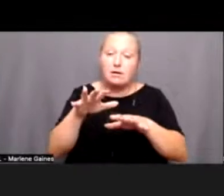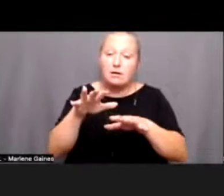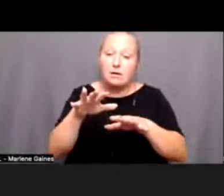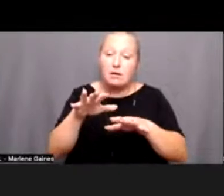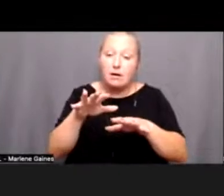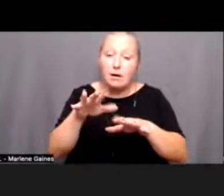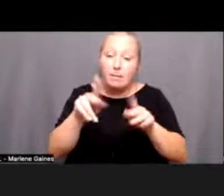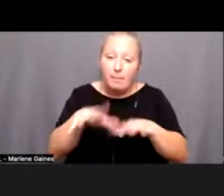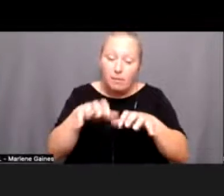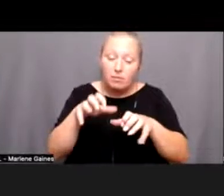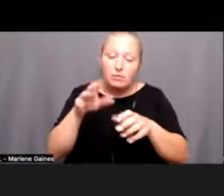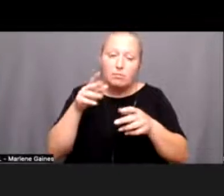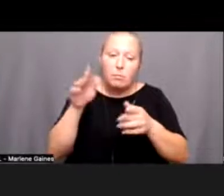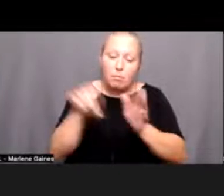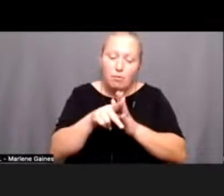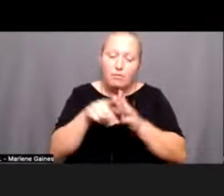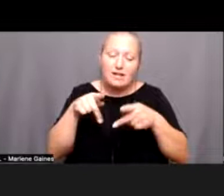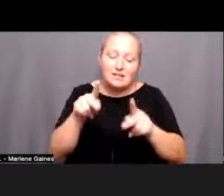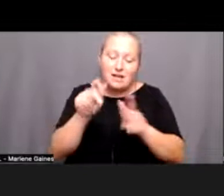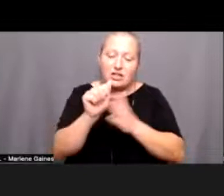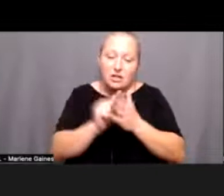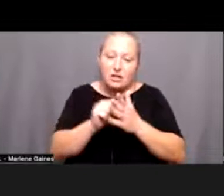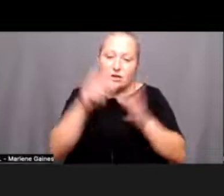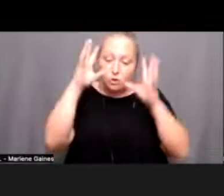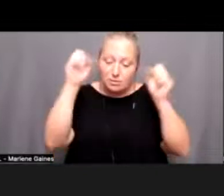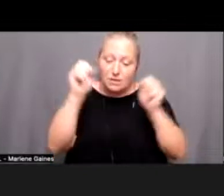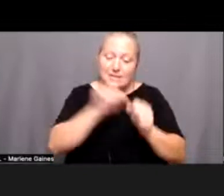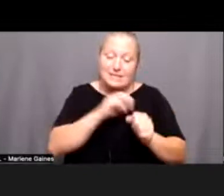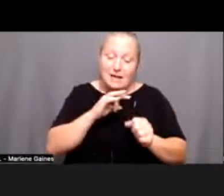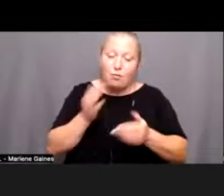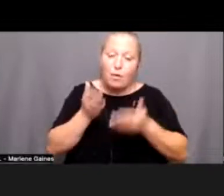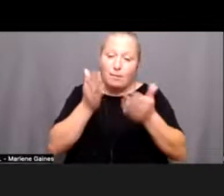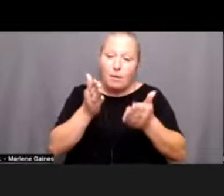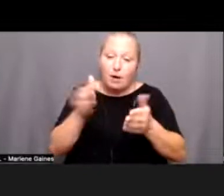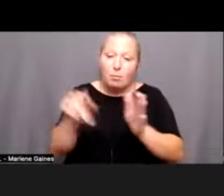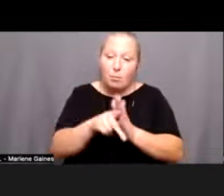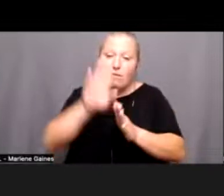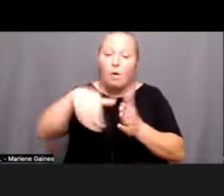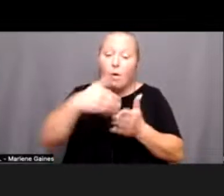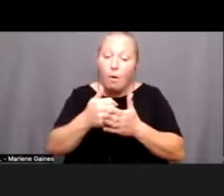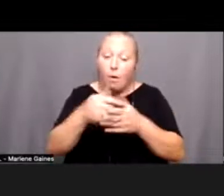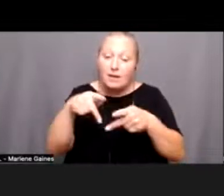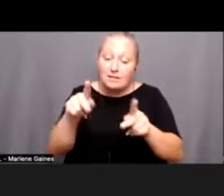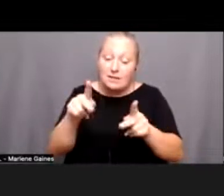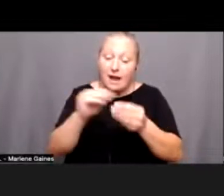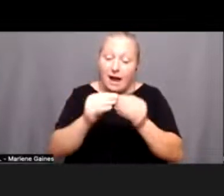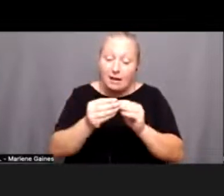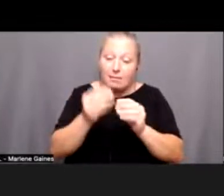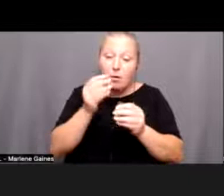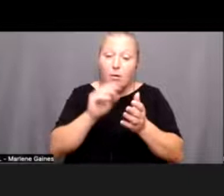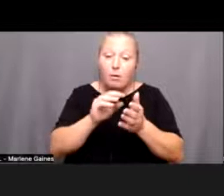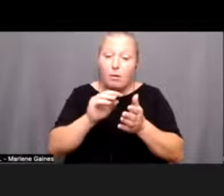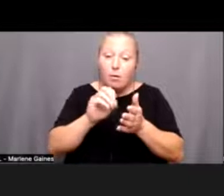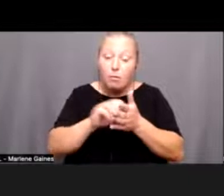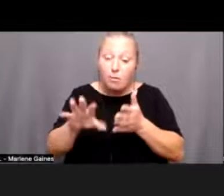discussed from the consent agenda. The superintendent and staff recommend approval of all consent items. Movement of any recommended